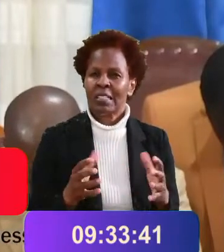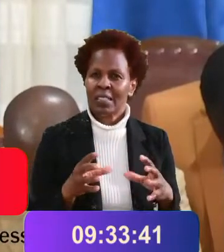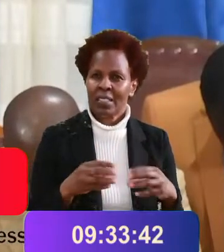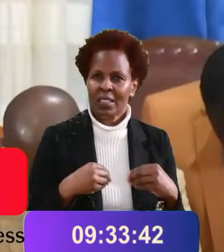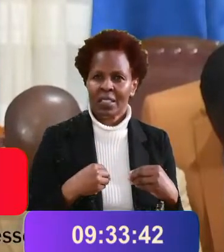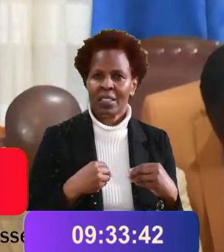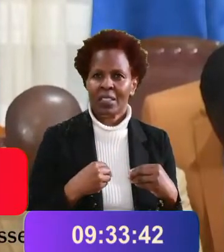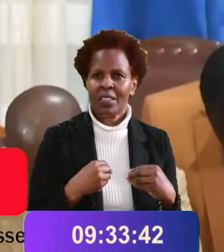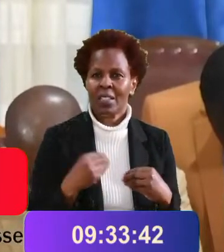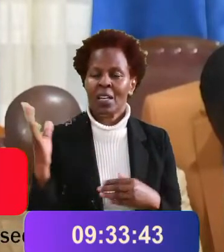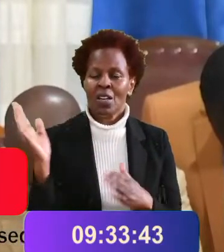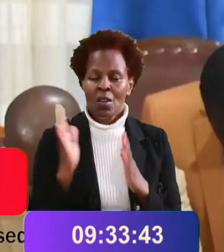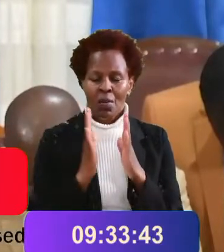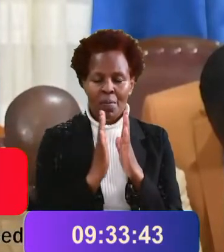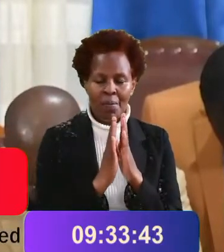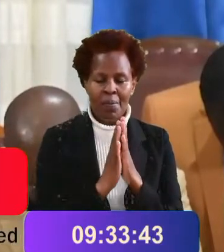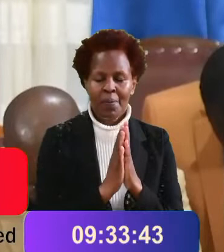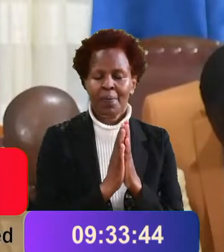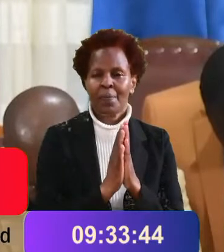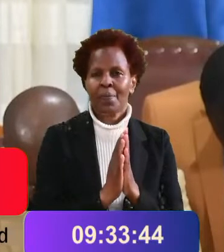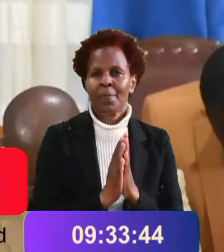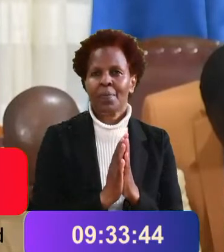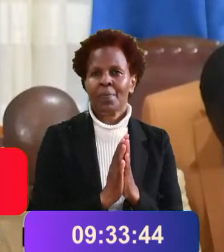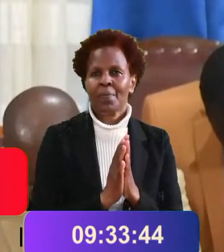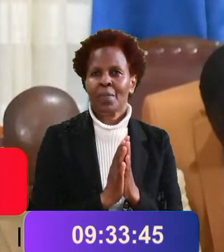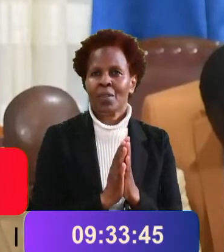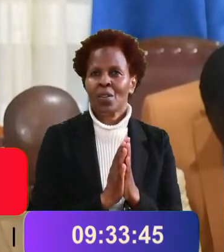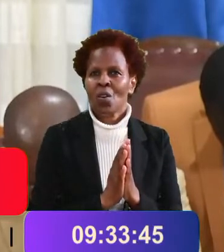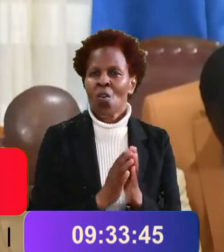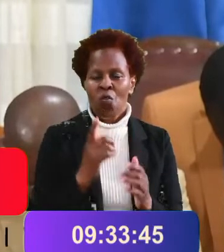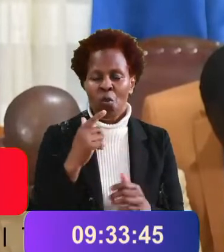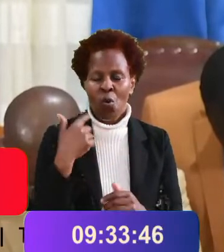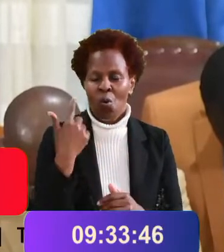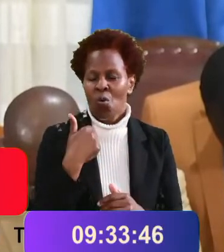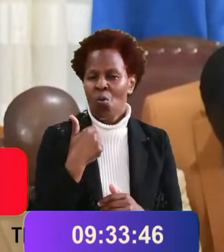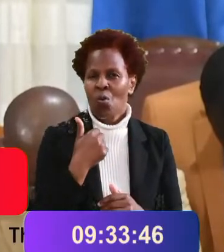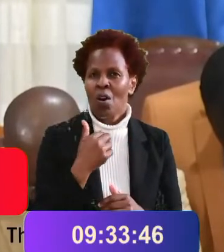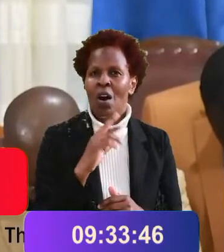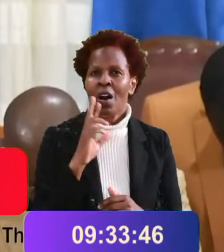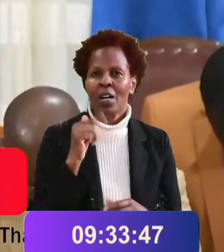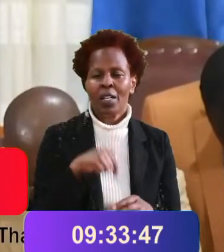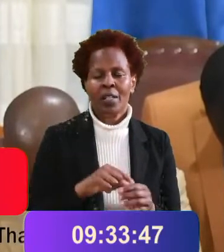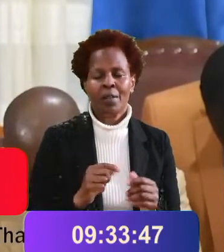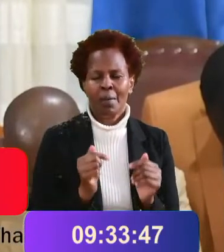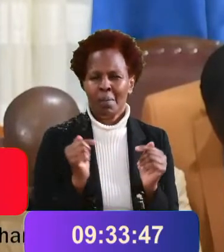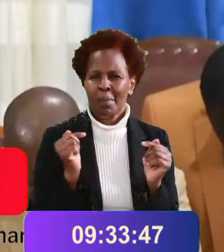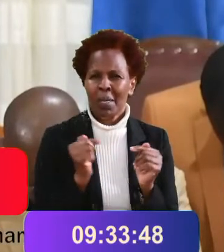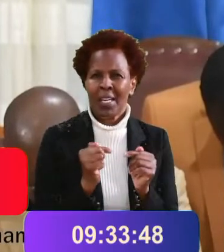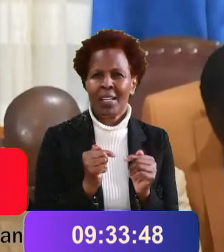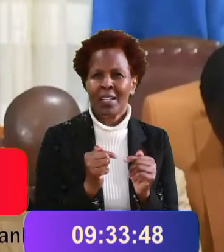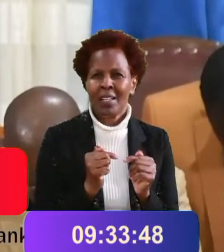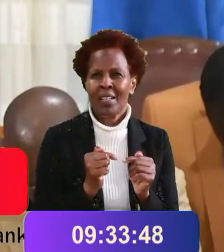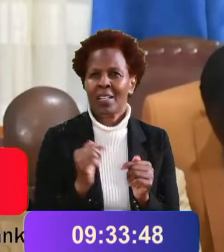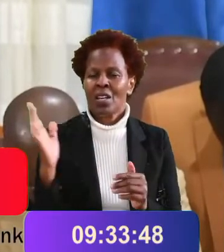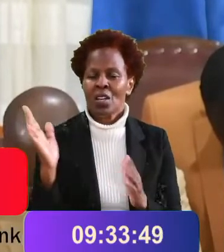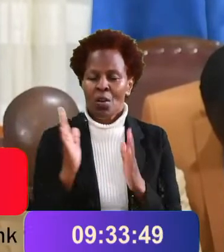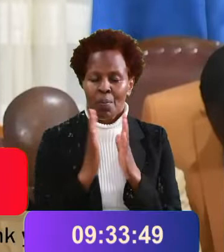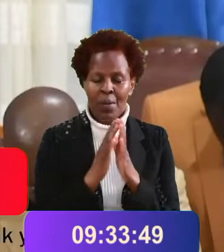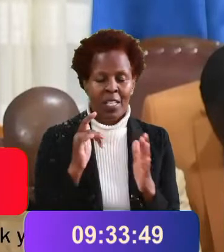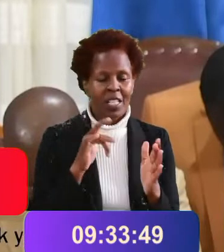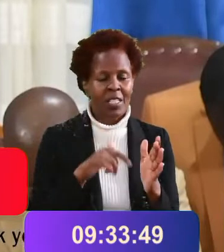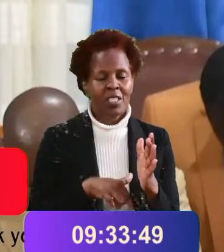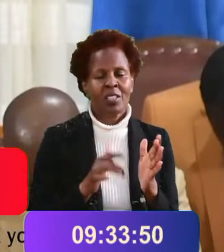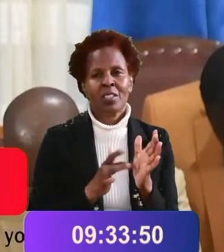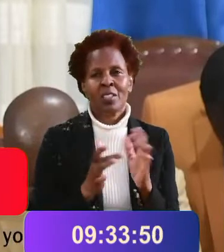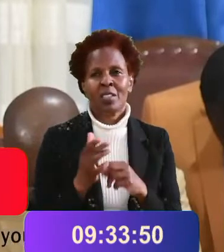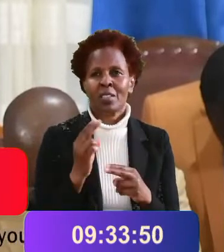Father, Lord, I pray, even for those who could be in pain, and I pray in the name of Jesus